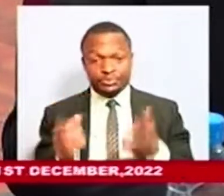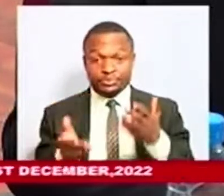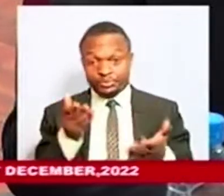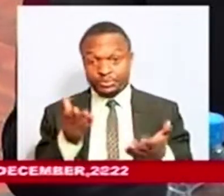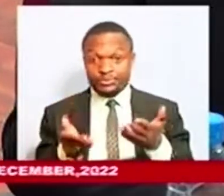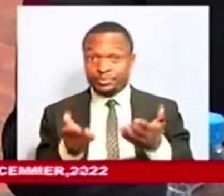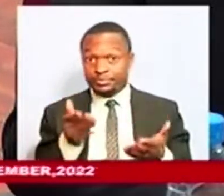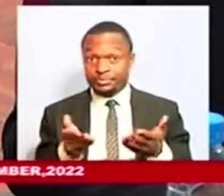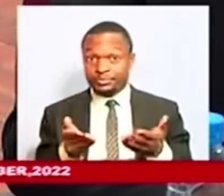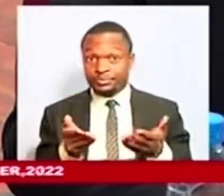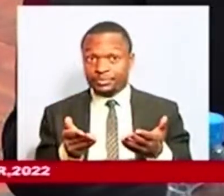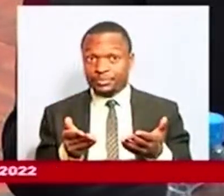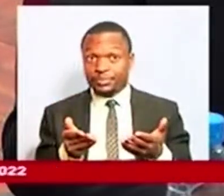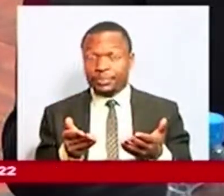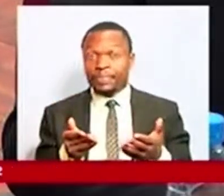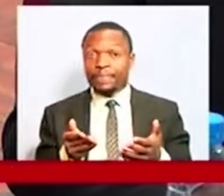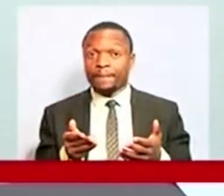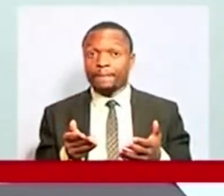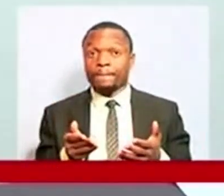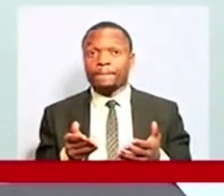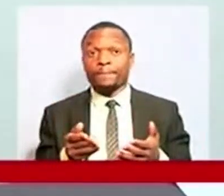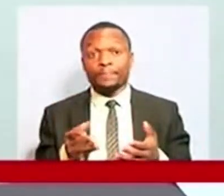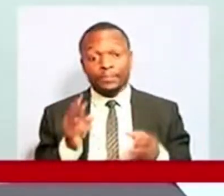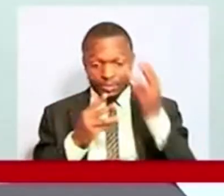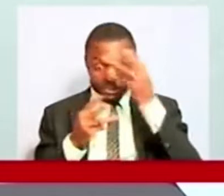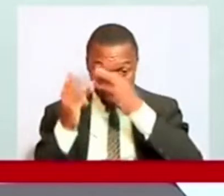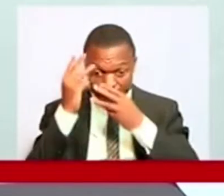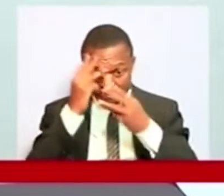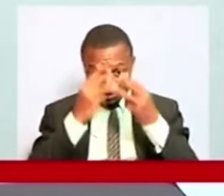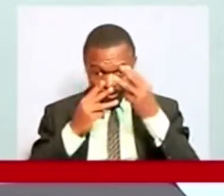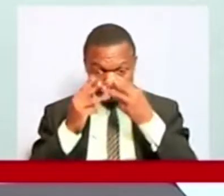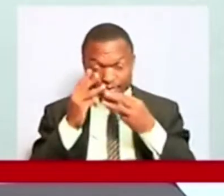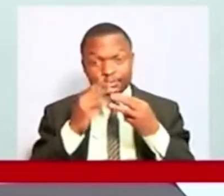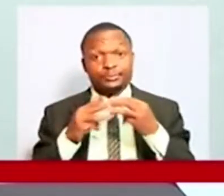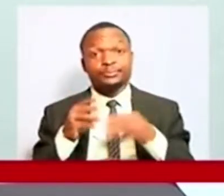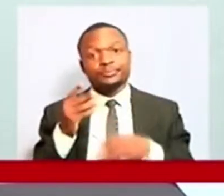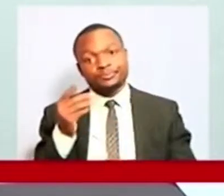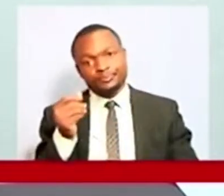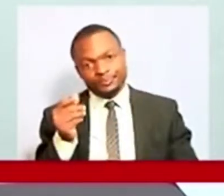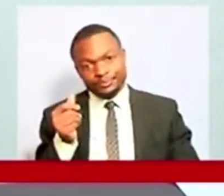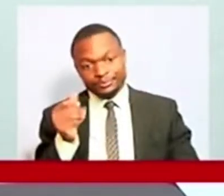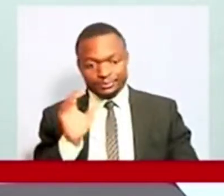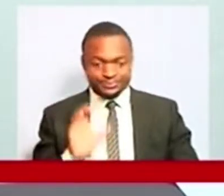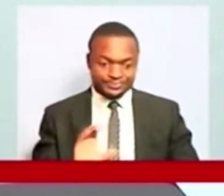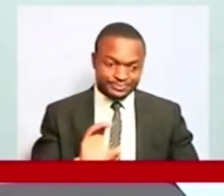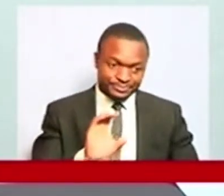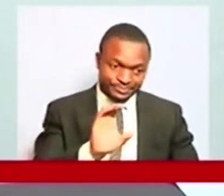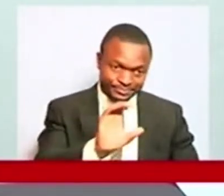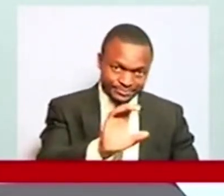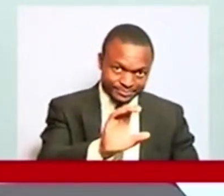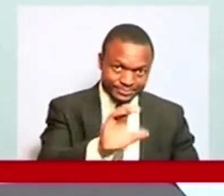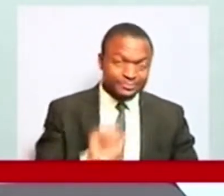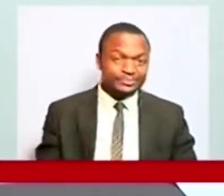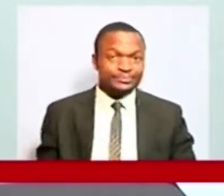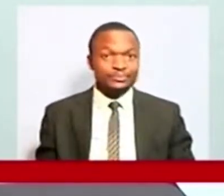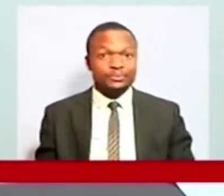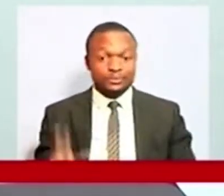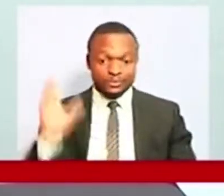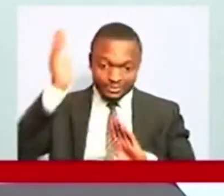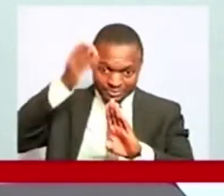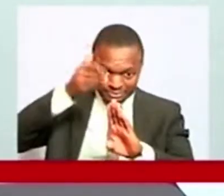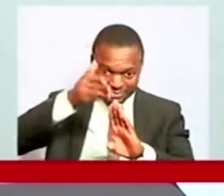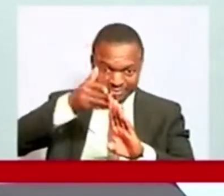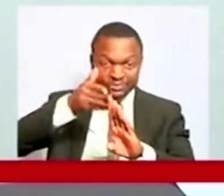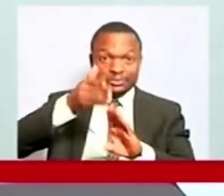the supplement. Yeah, you know, the concern is that monies are allocated for a particular